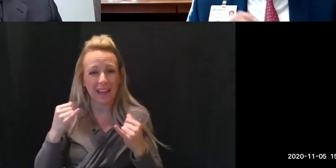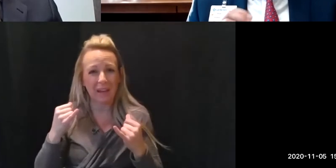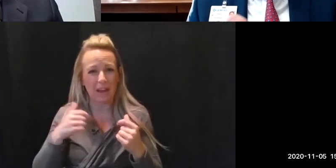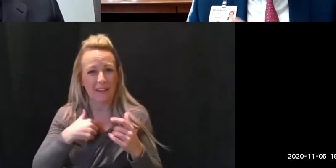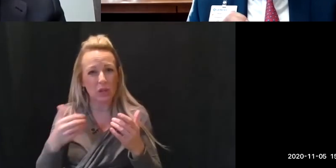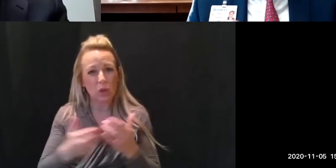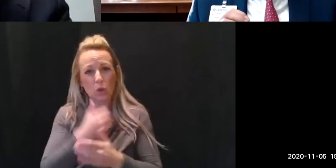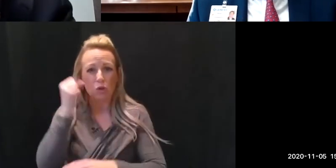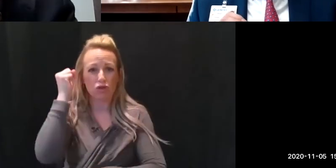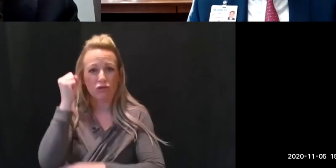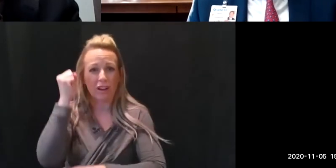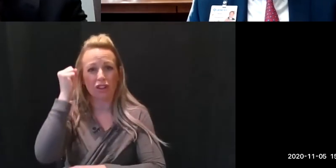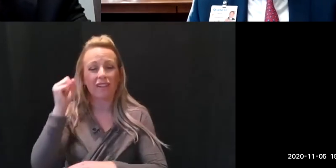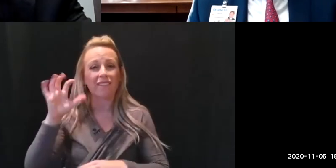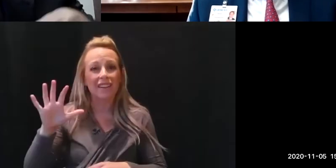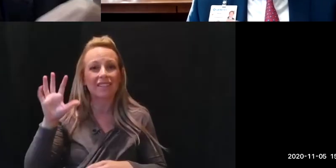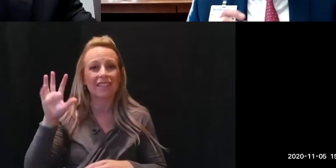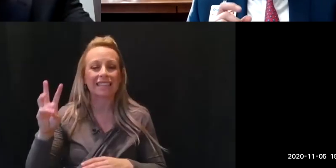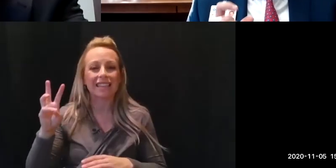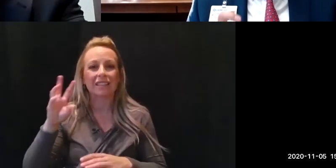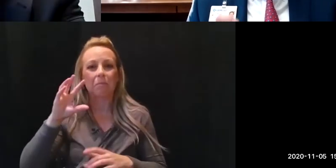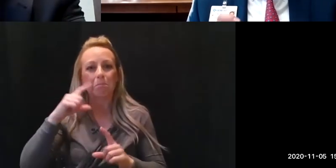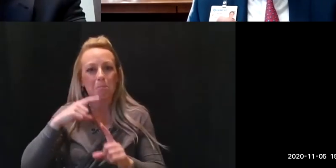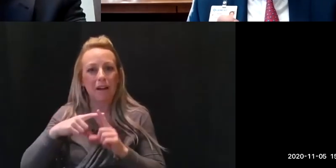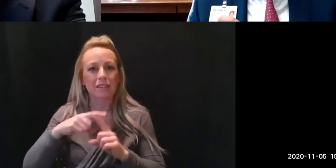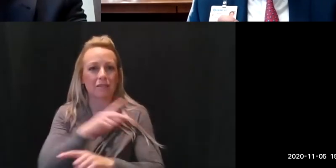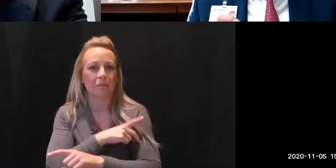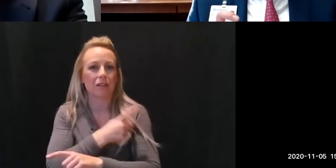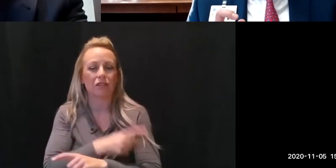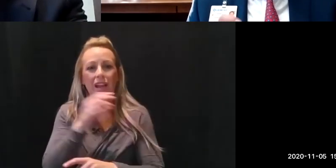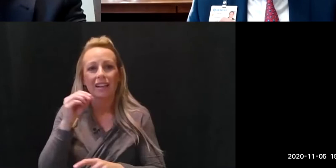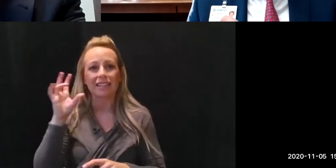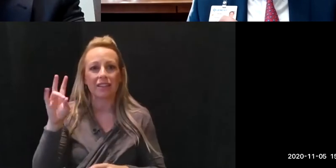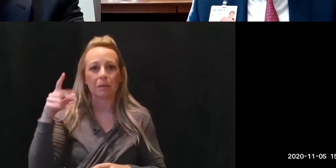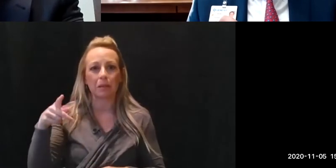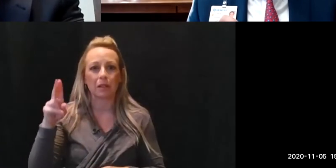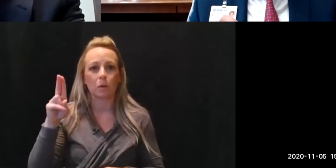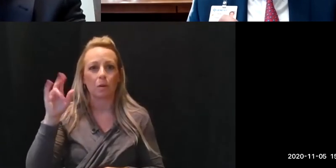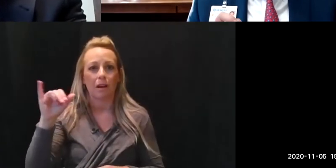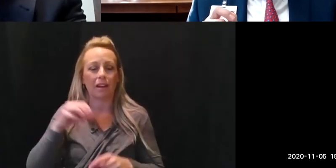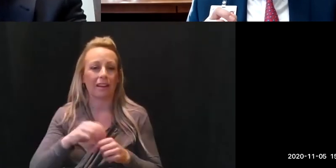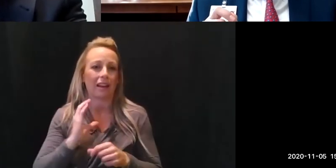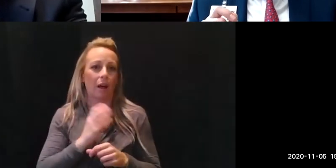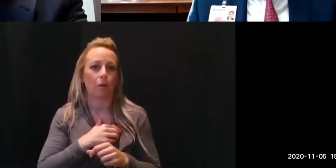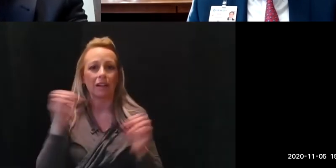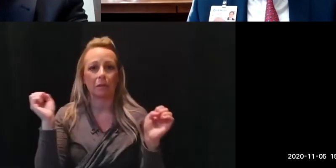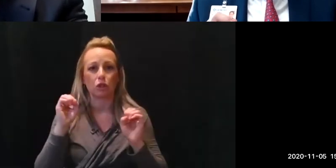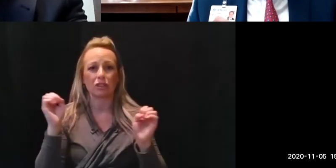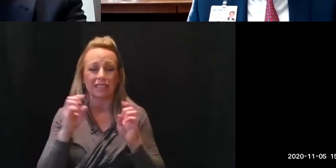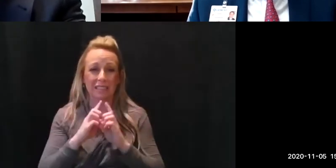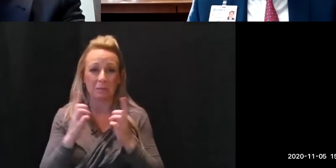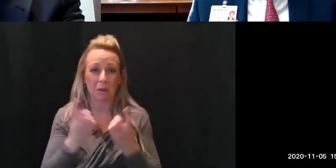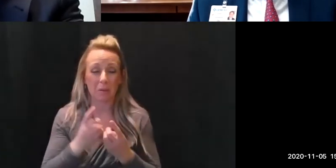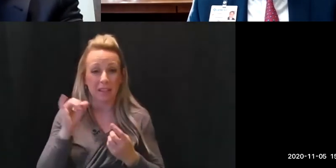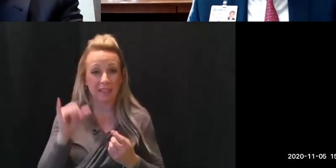of 56 positive patients and 7 PUIs that we held in our emergency department. That's